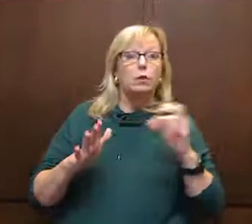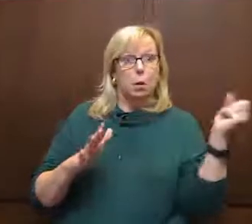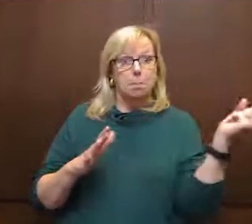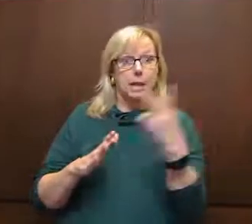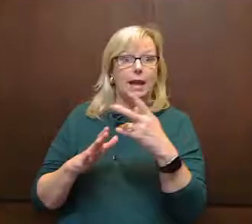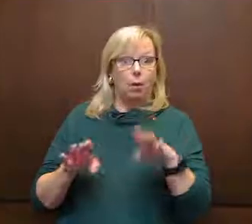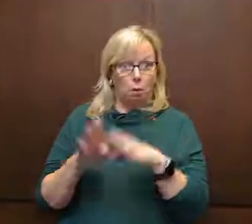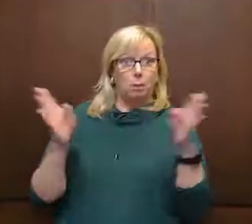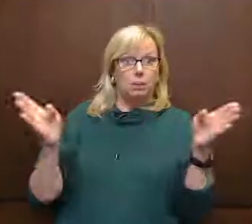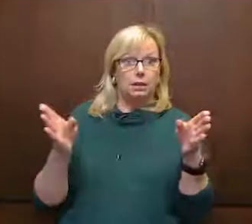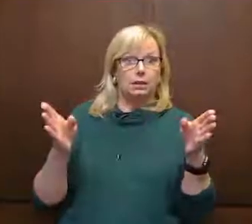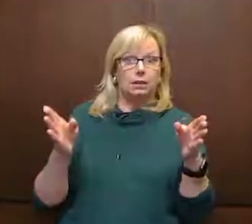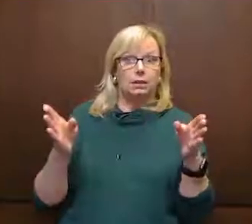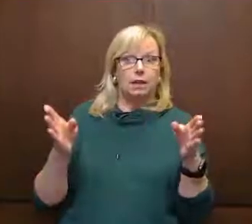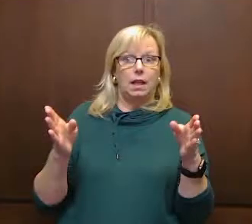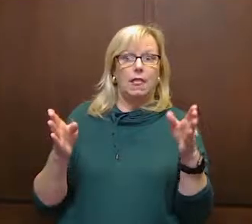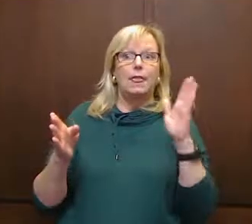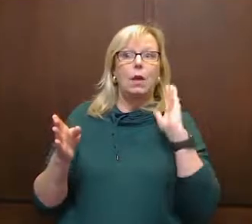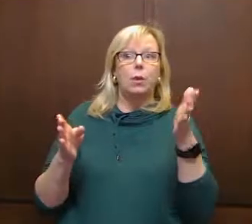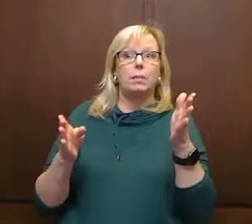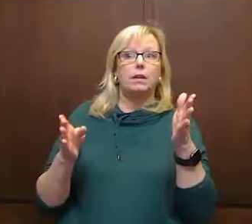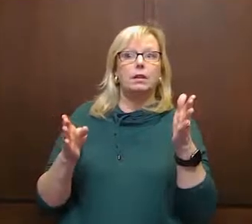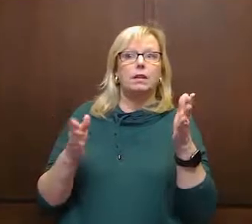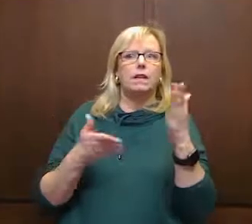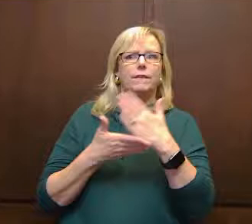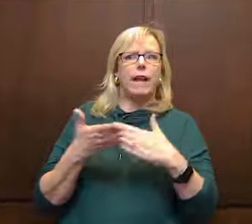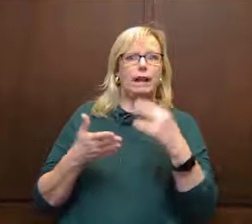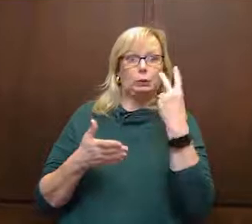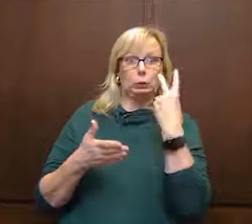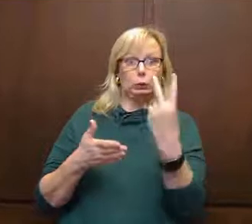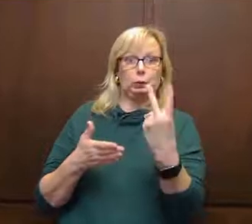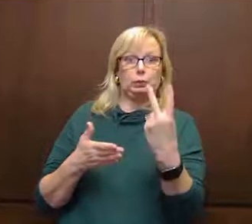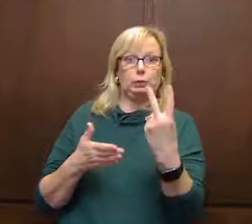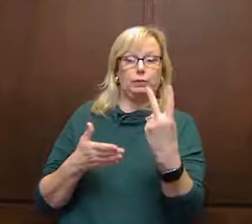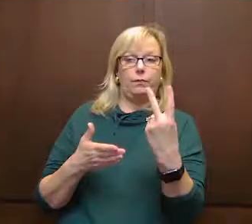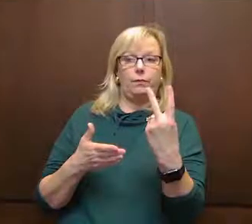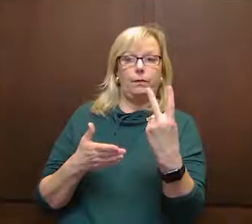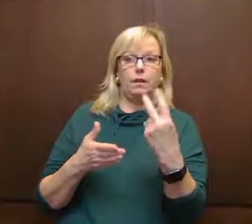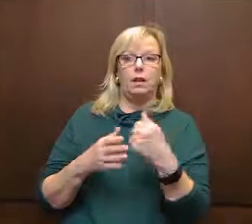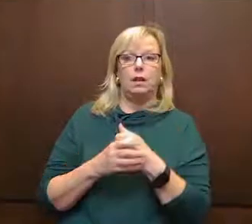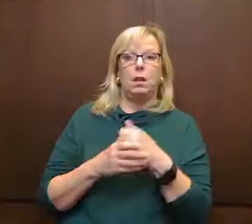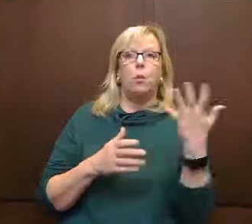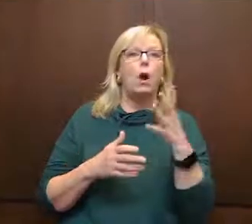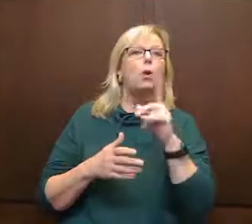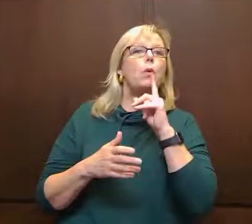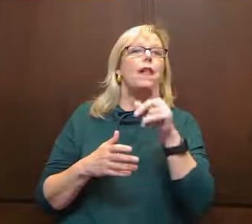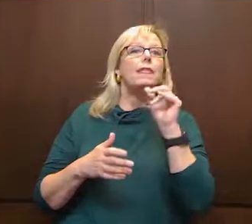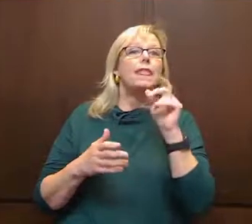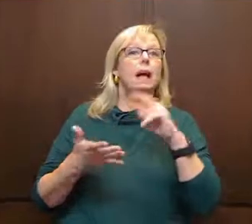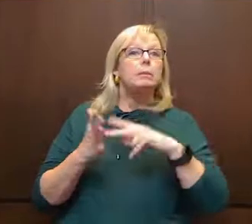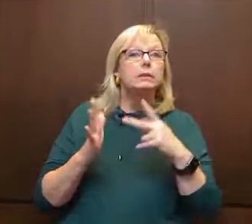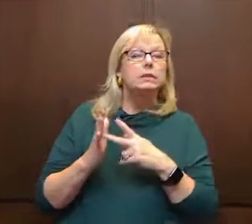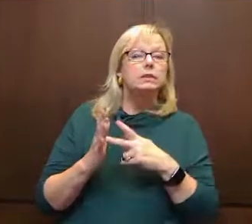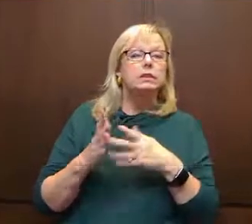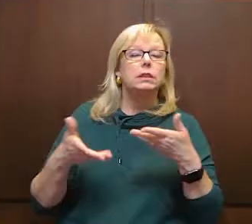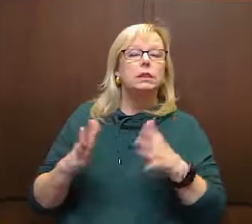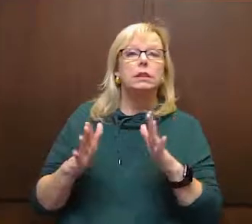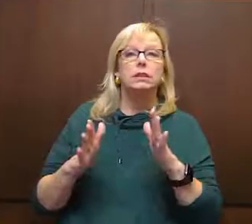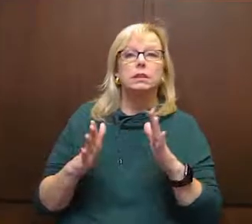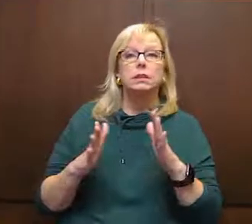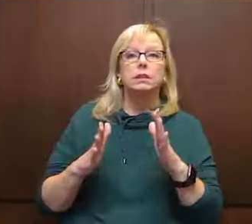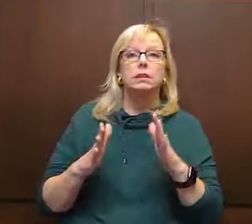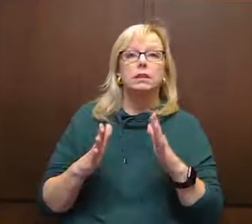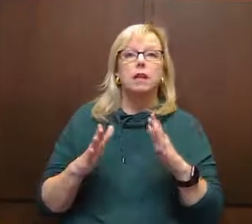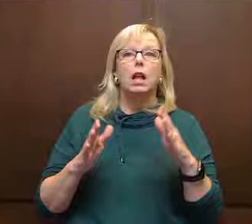back, and that would be to phase 2, what really that allows